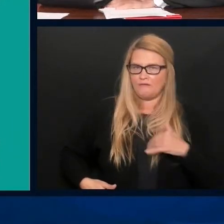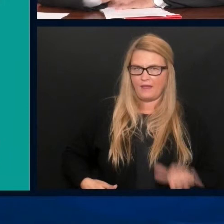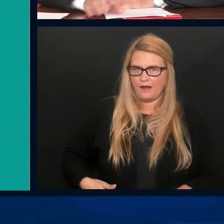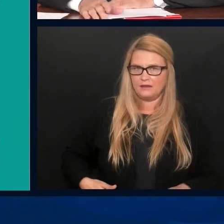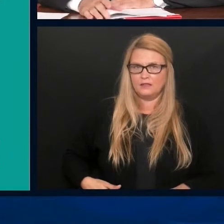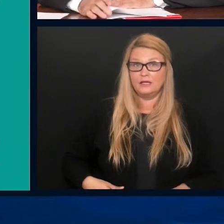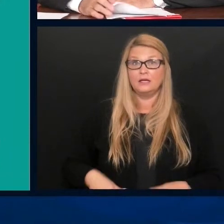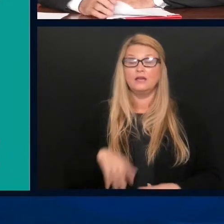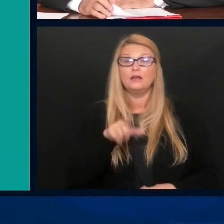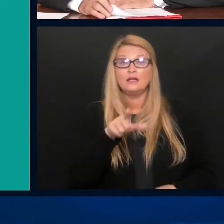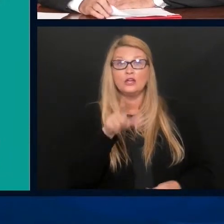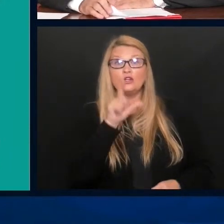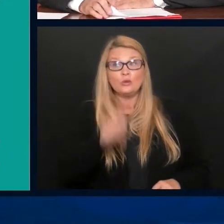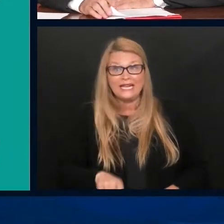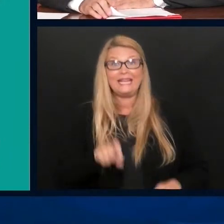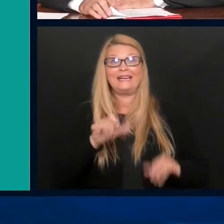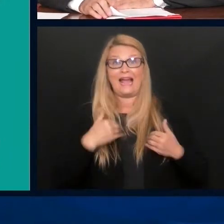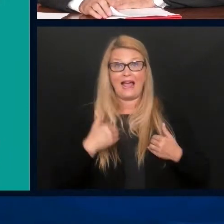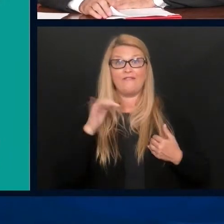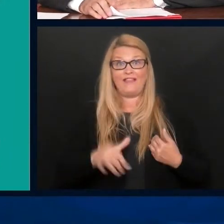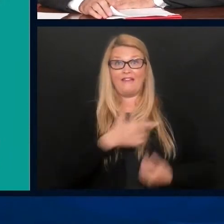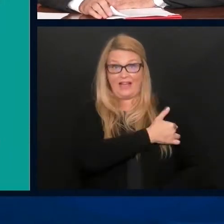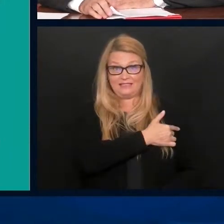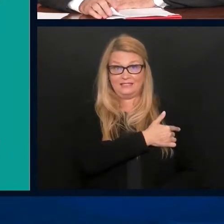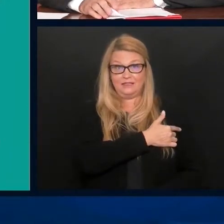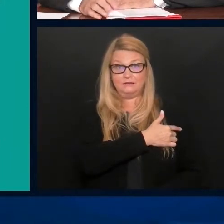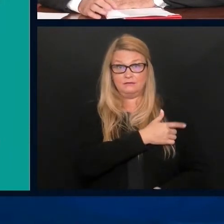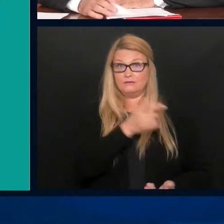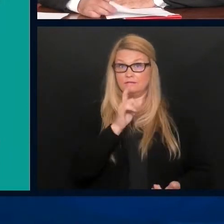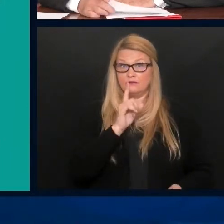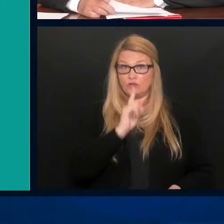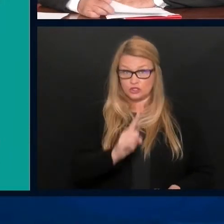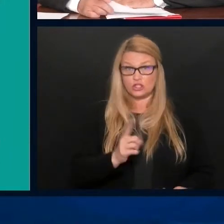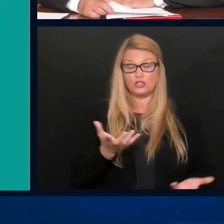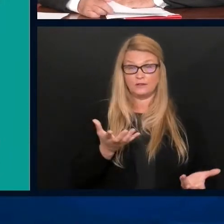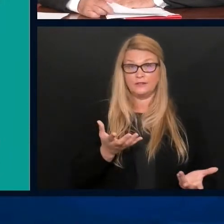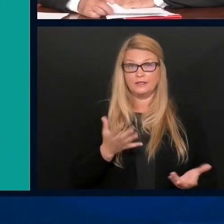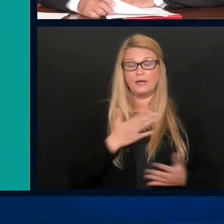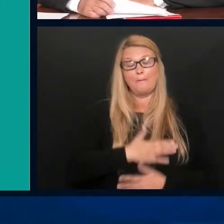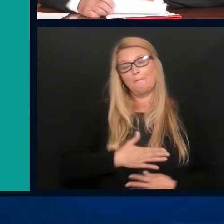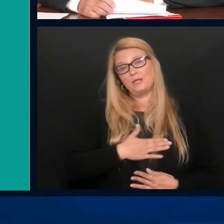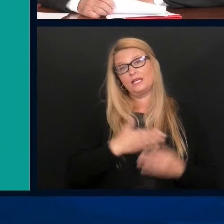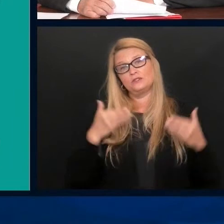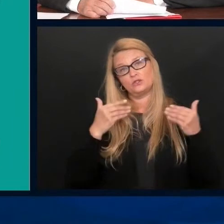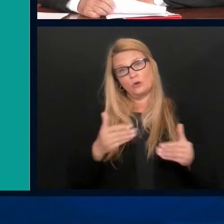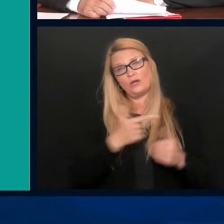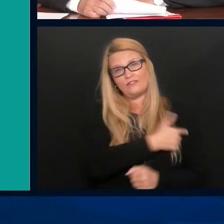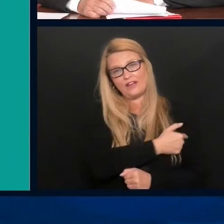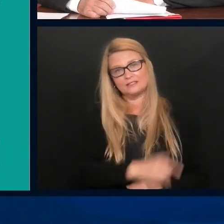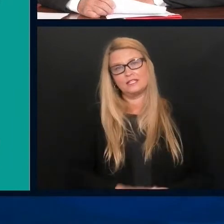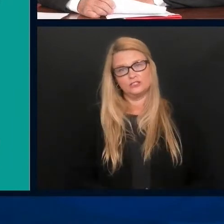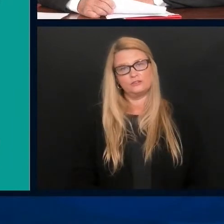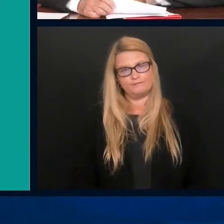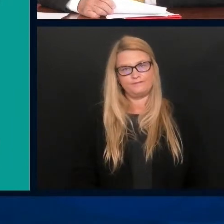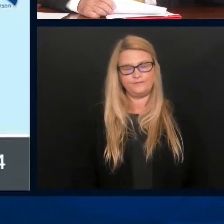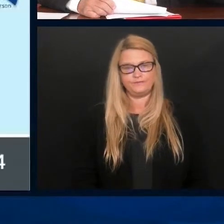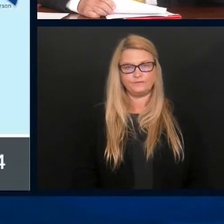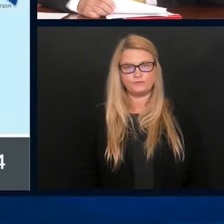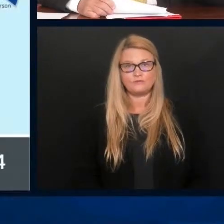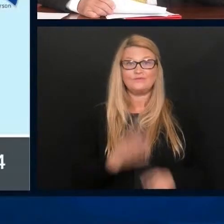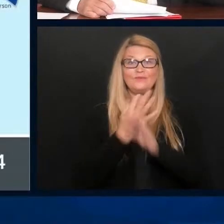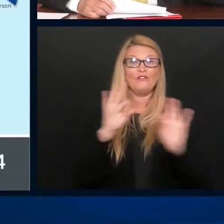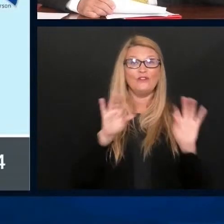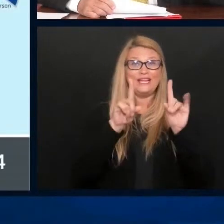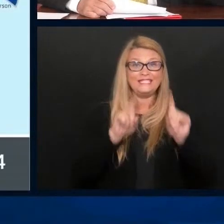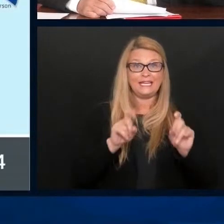you're going to have real trouble. So with all that being said, please, please go get the vaccinations. The free